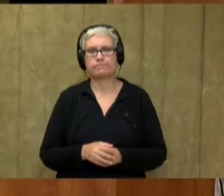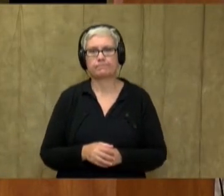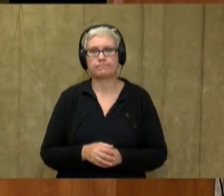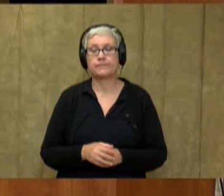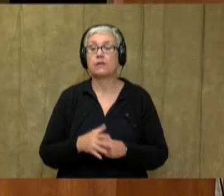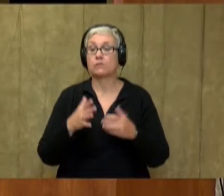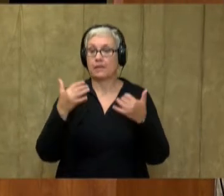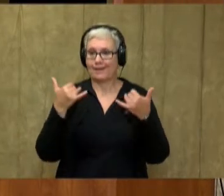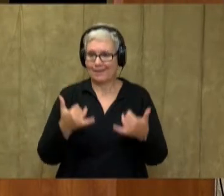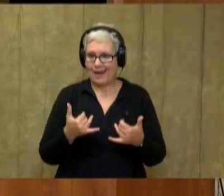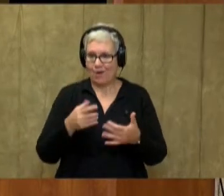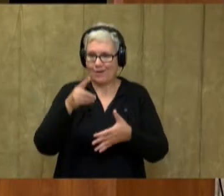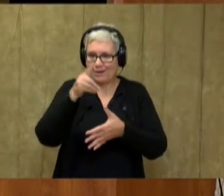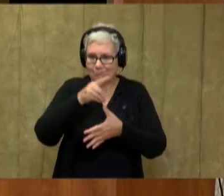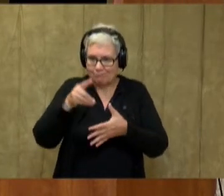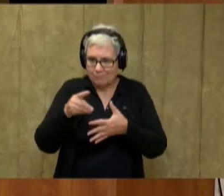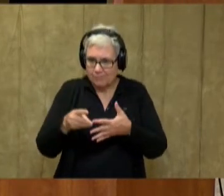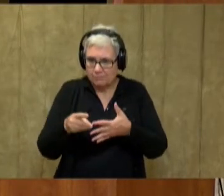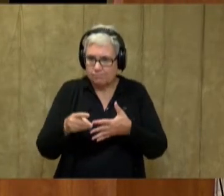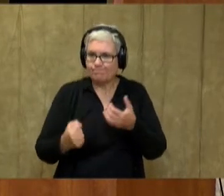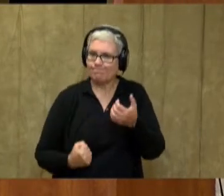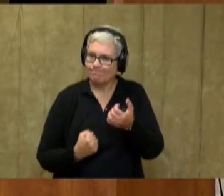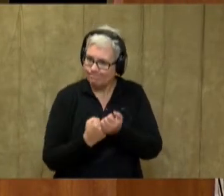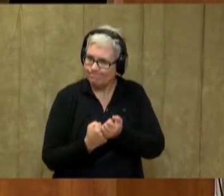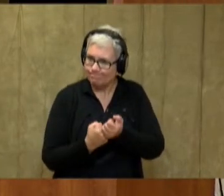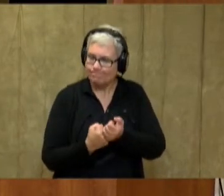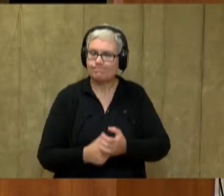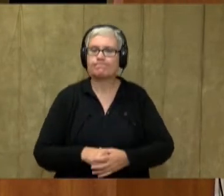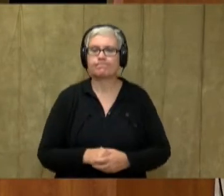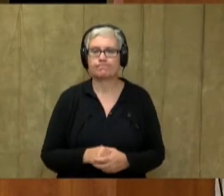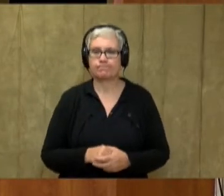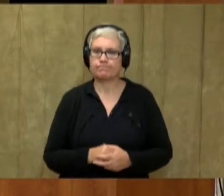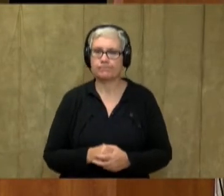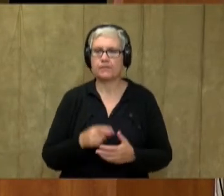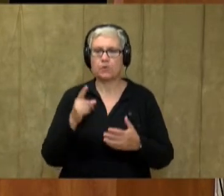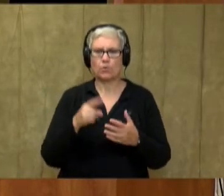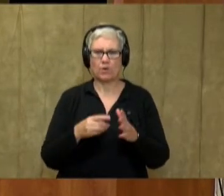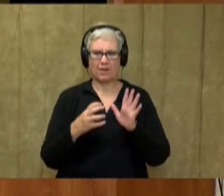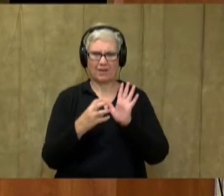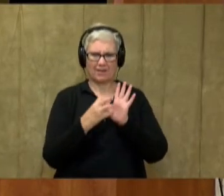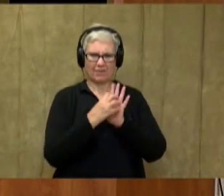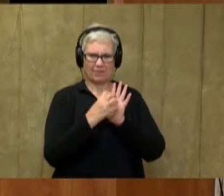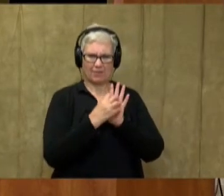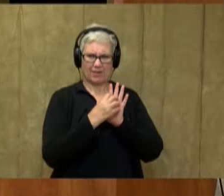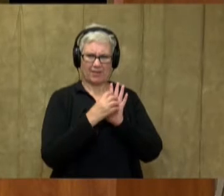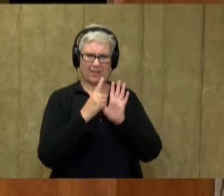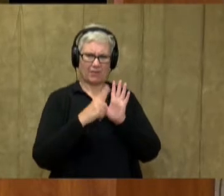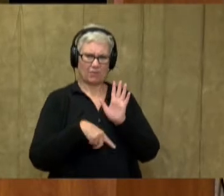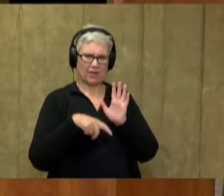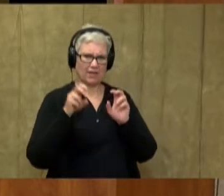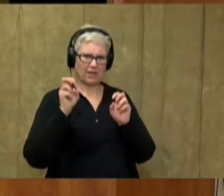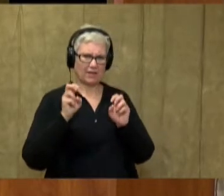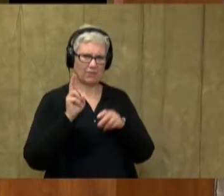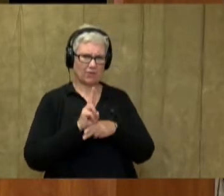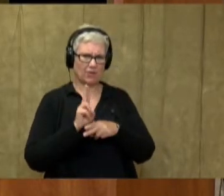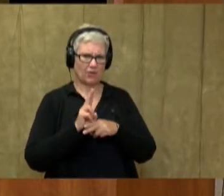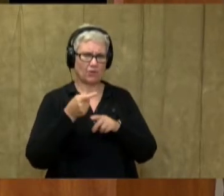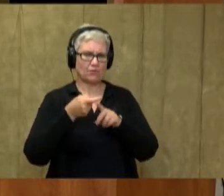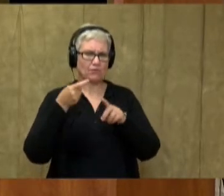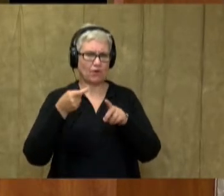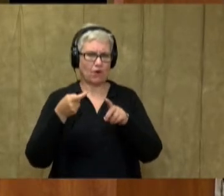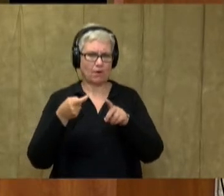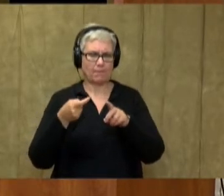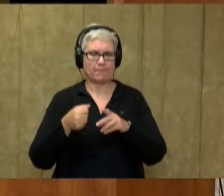Concrete detail. What can we use from the text to support our claim? So